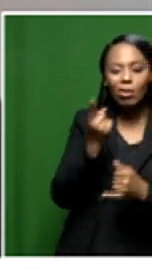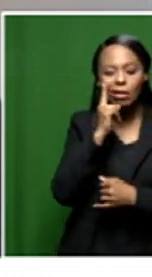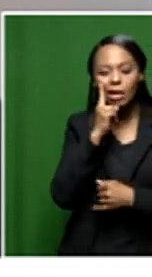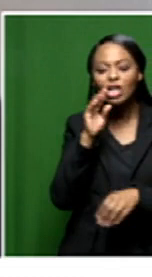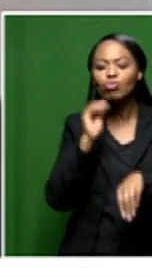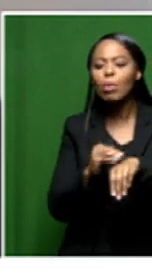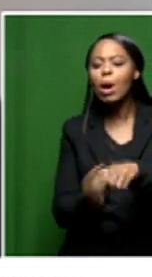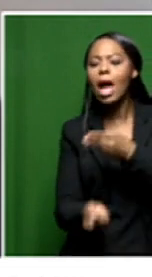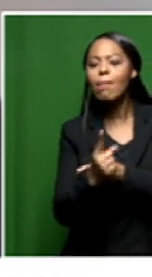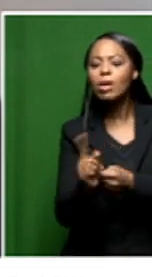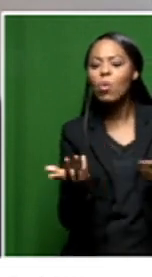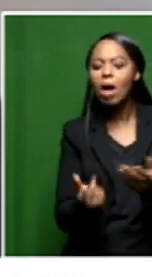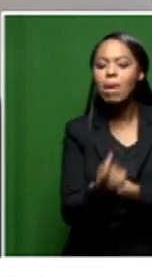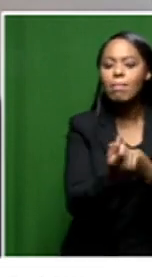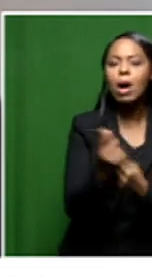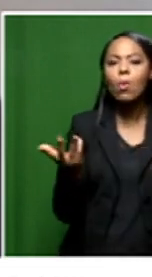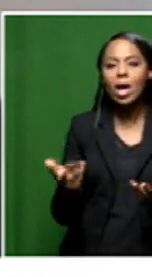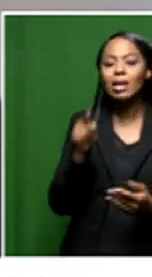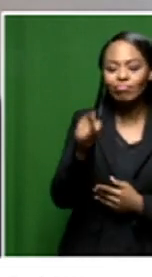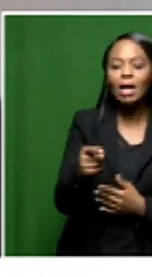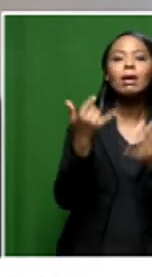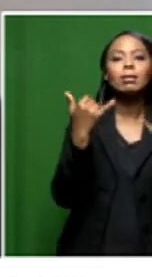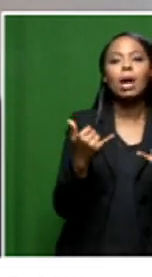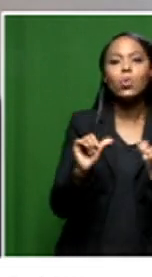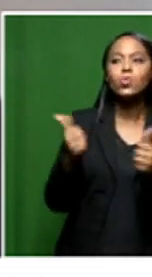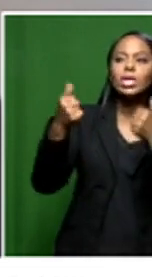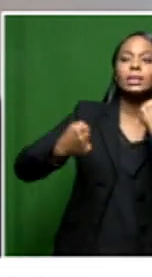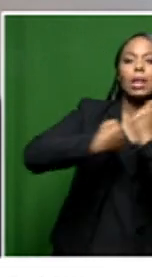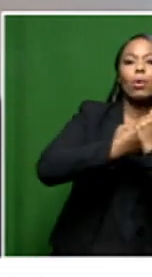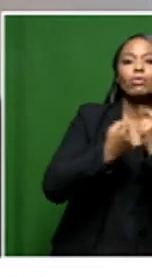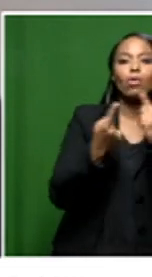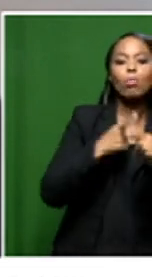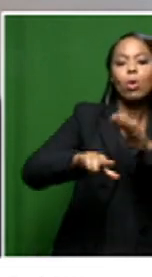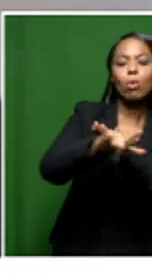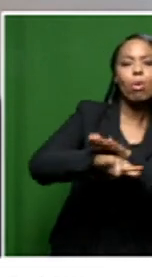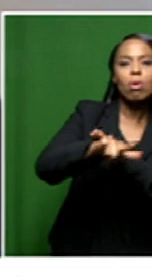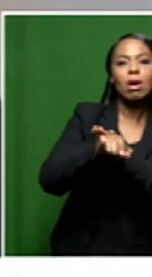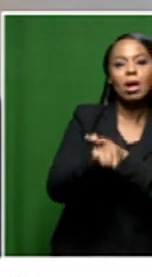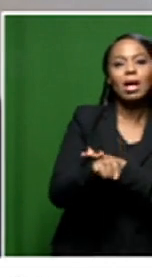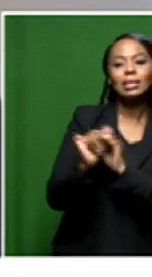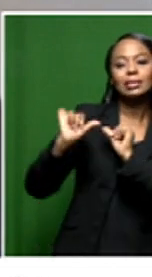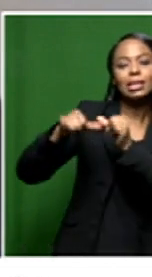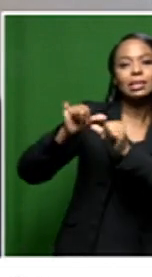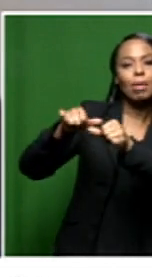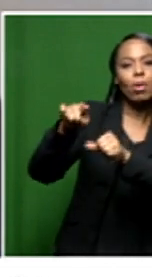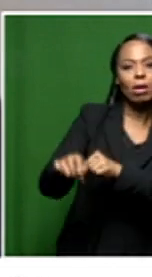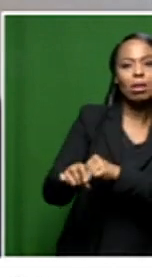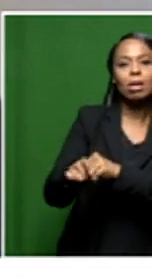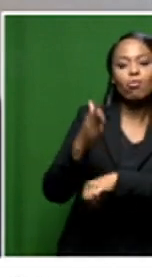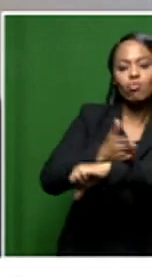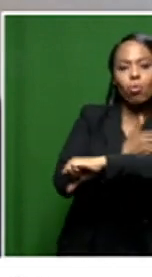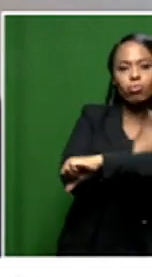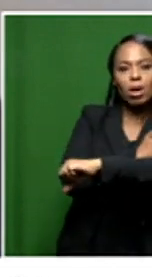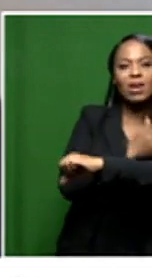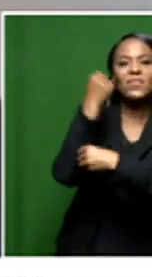I was facing and to improve them, as well as I had very good support from a local sustainable woodworking factory